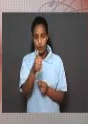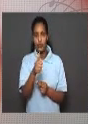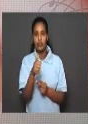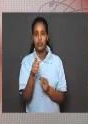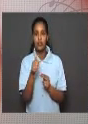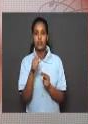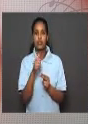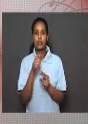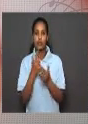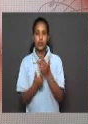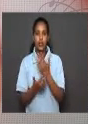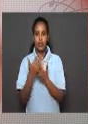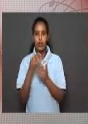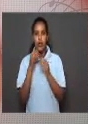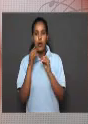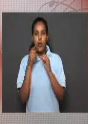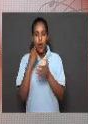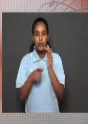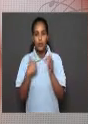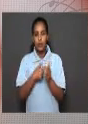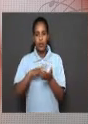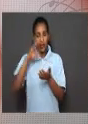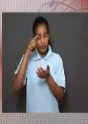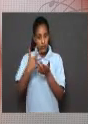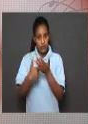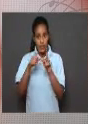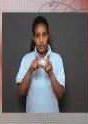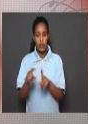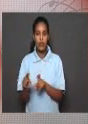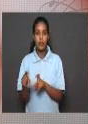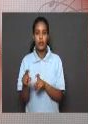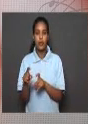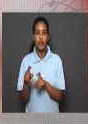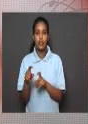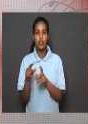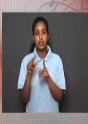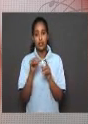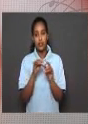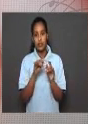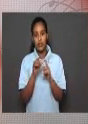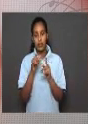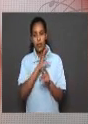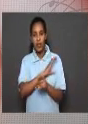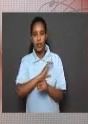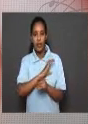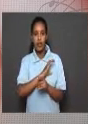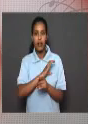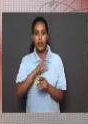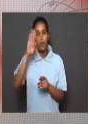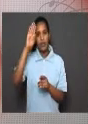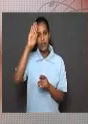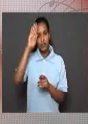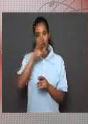please discuss what we can learn from this experiment in terms of the behaviors of